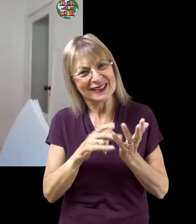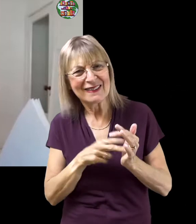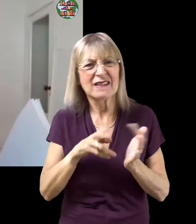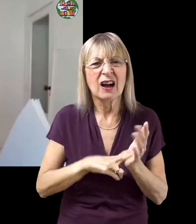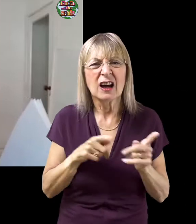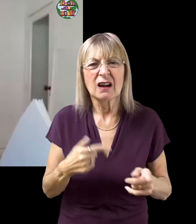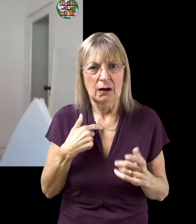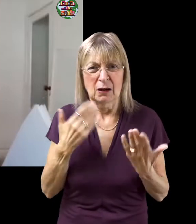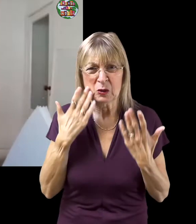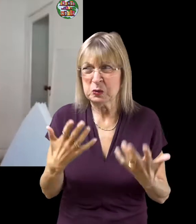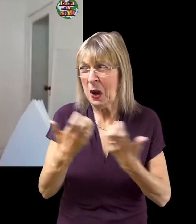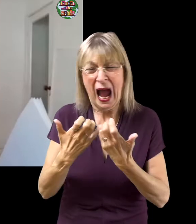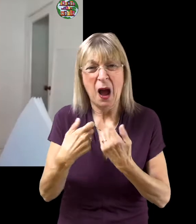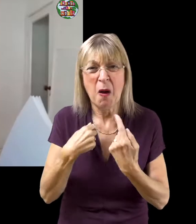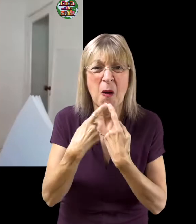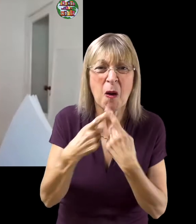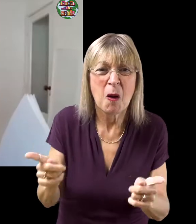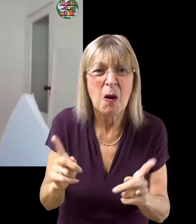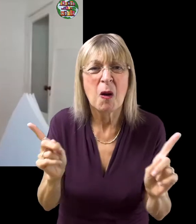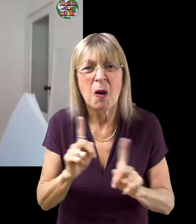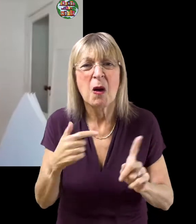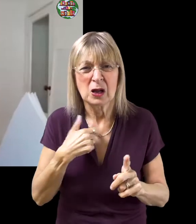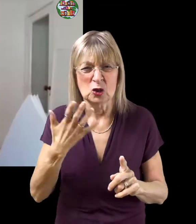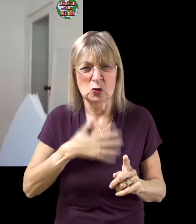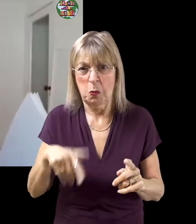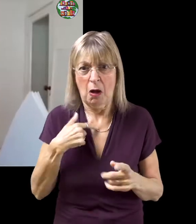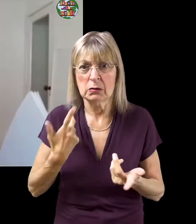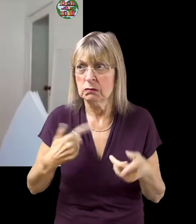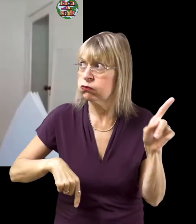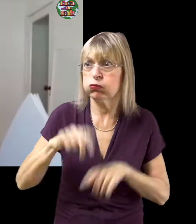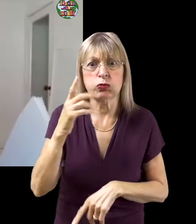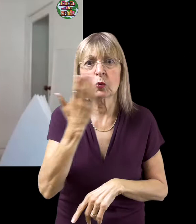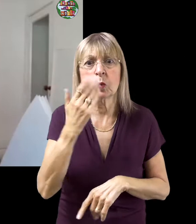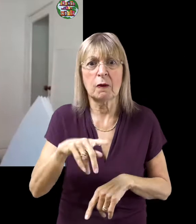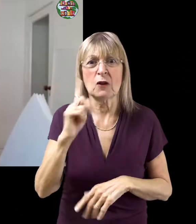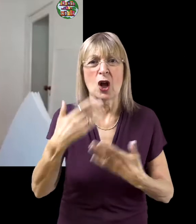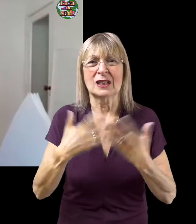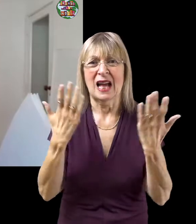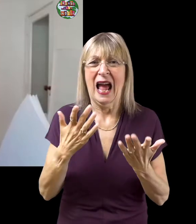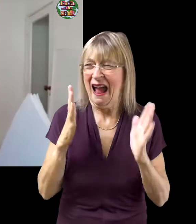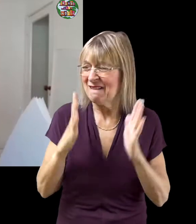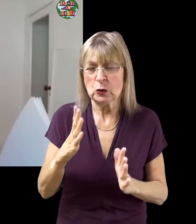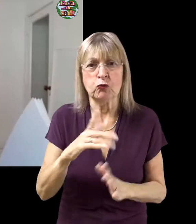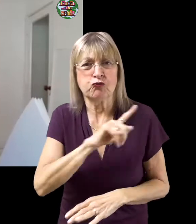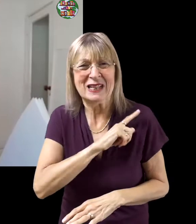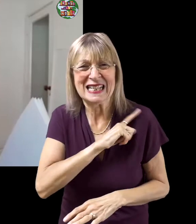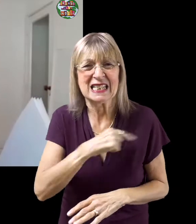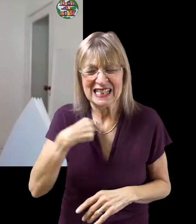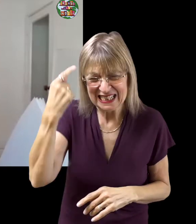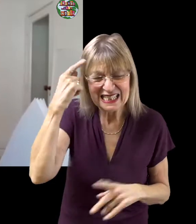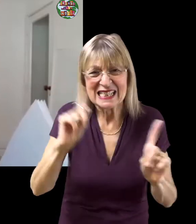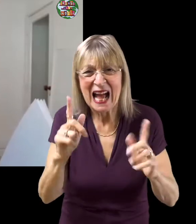me. I have no idea how I'm going to do it. I don't want to get thrown out of school on day 1, of course,